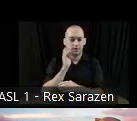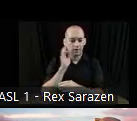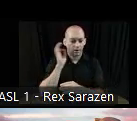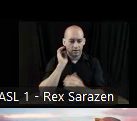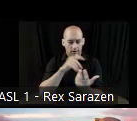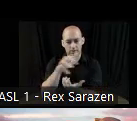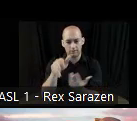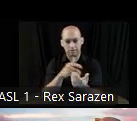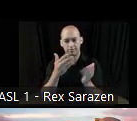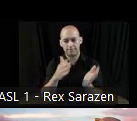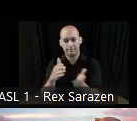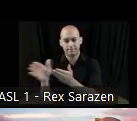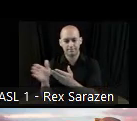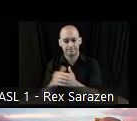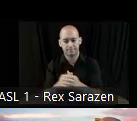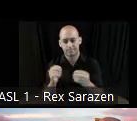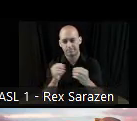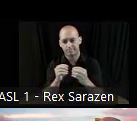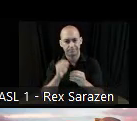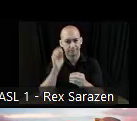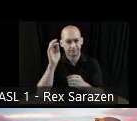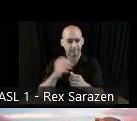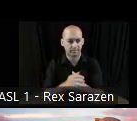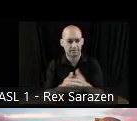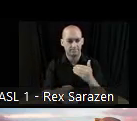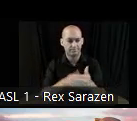So more down the line. Next slide, please.